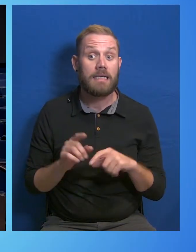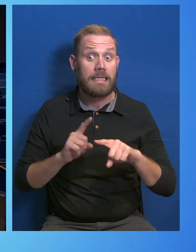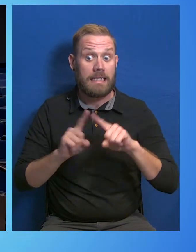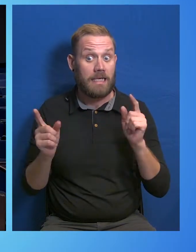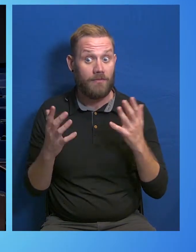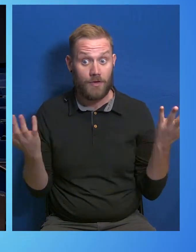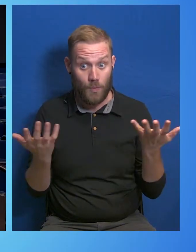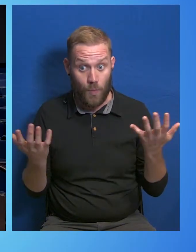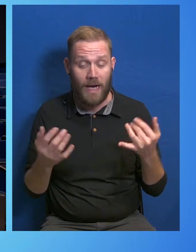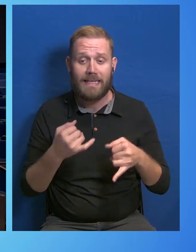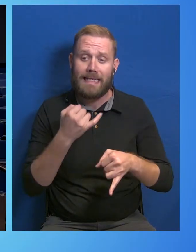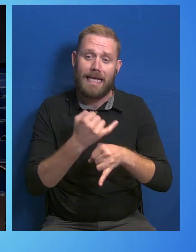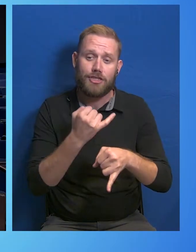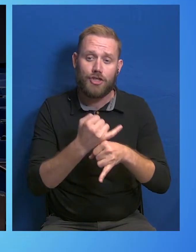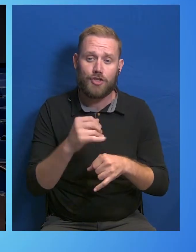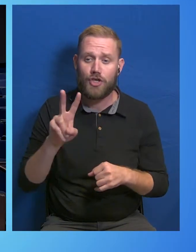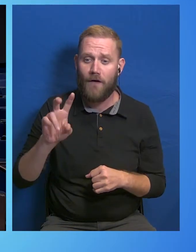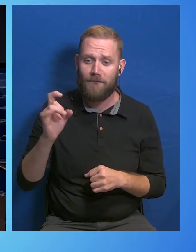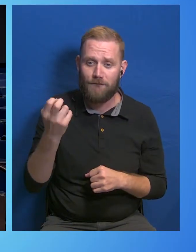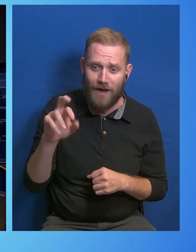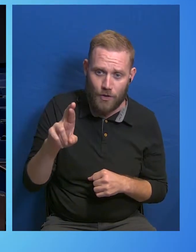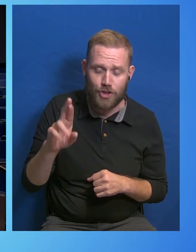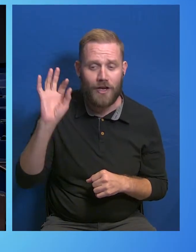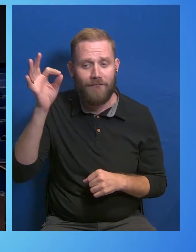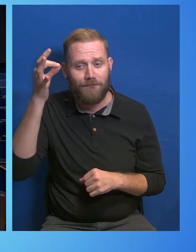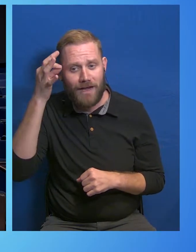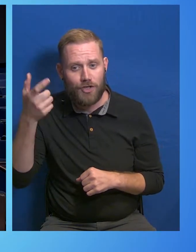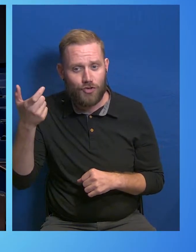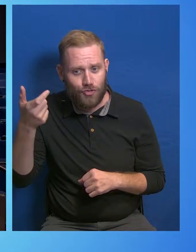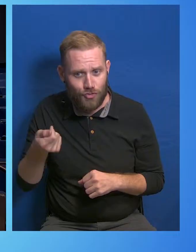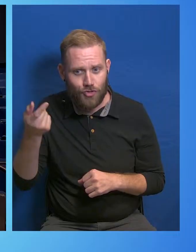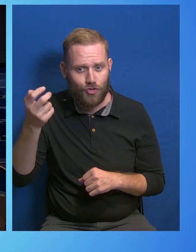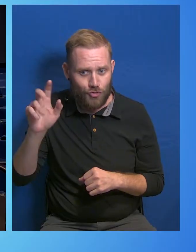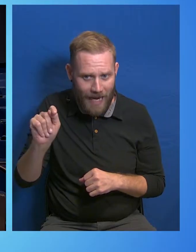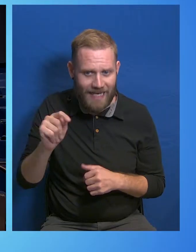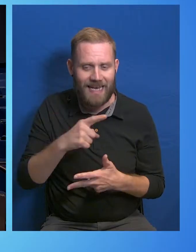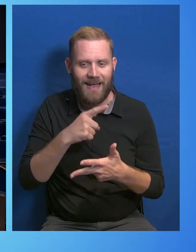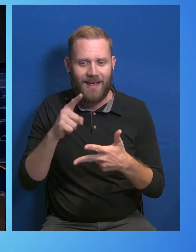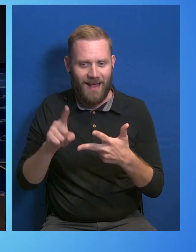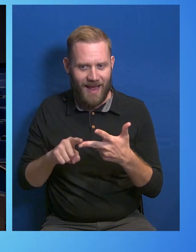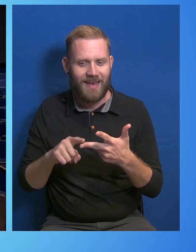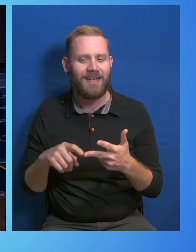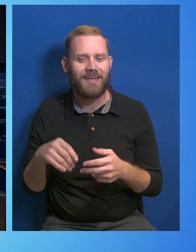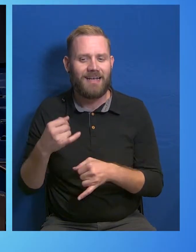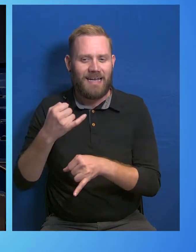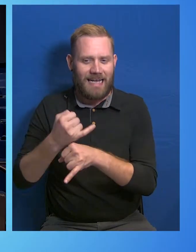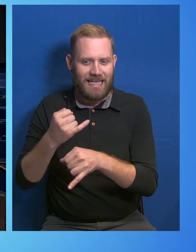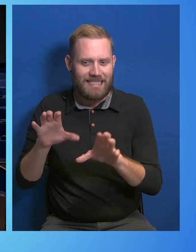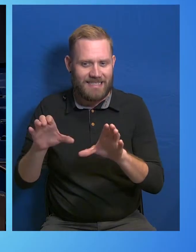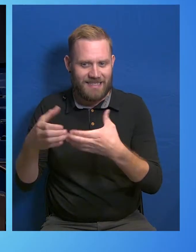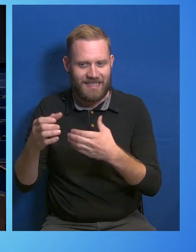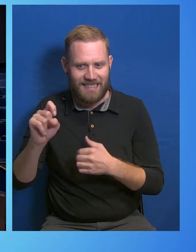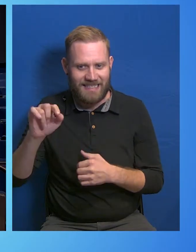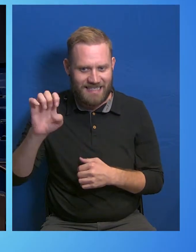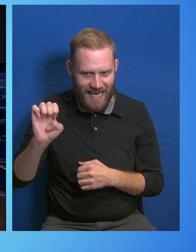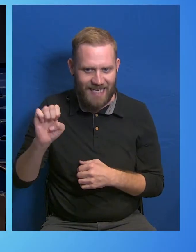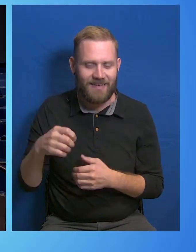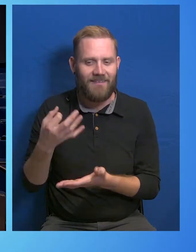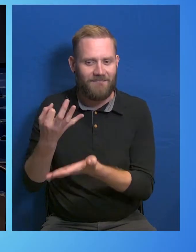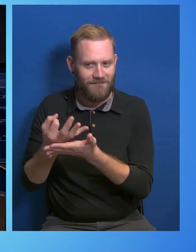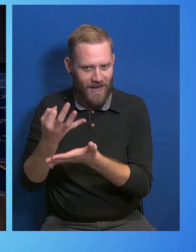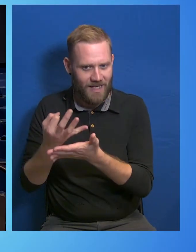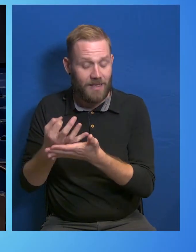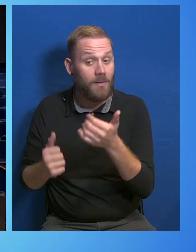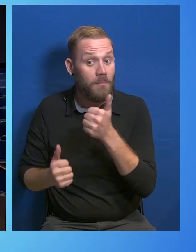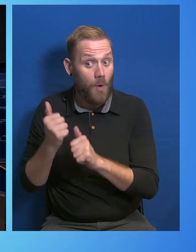in institutional vouchers, federal grants, and classroom site fund revenues. The increase in the classroom site fund is